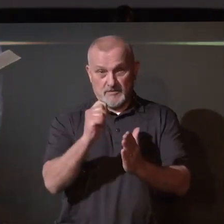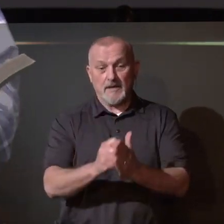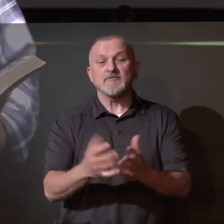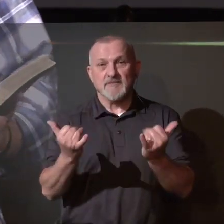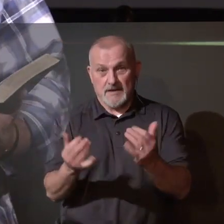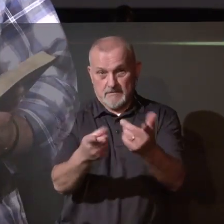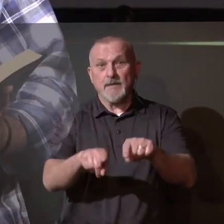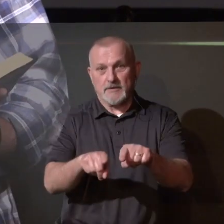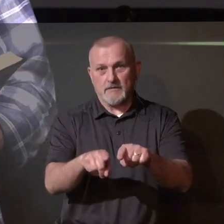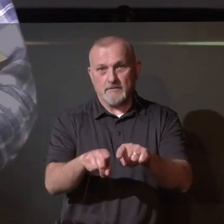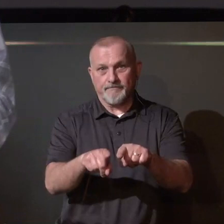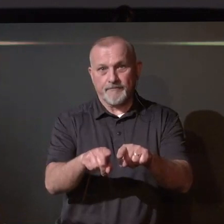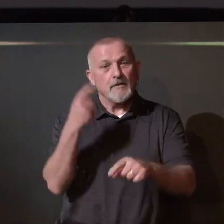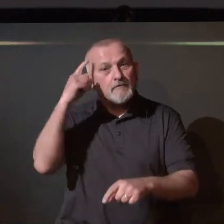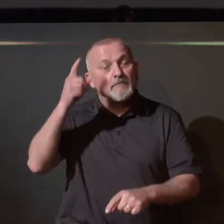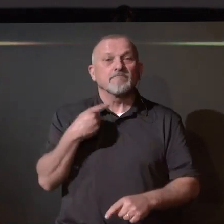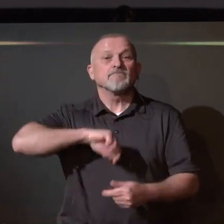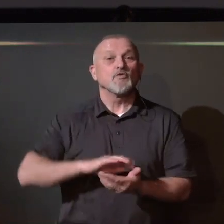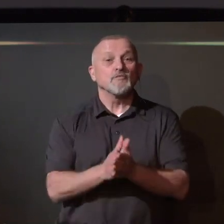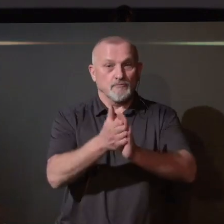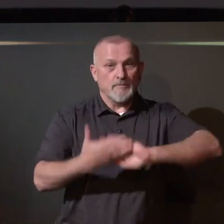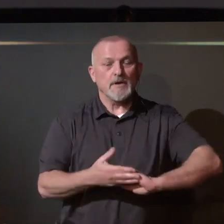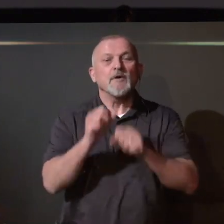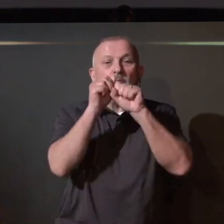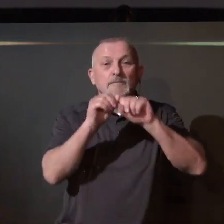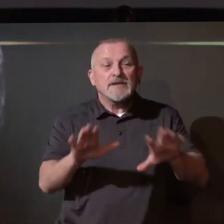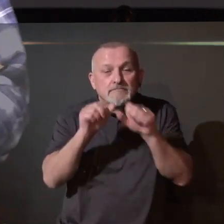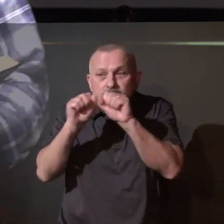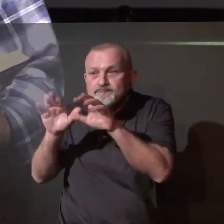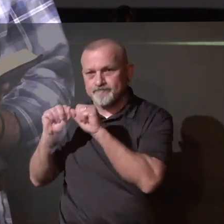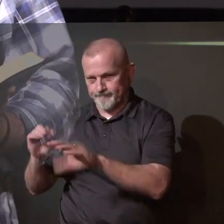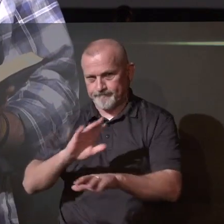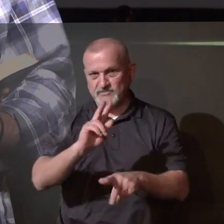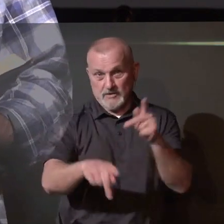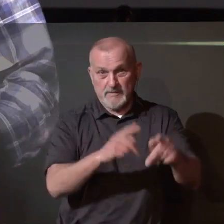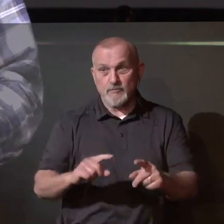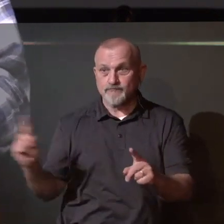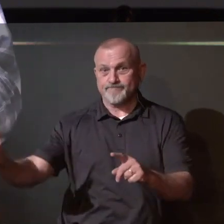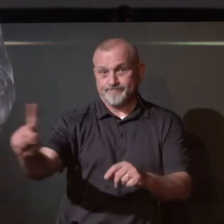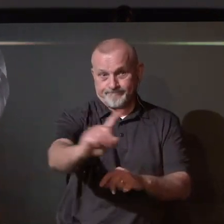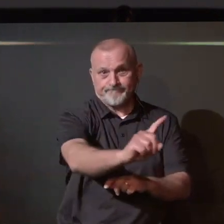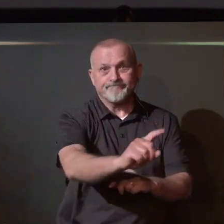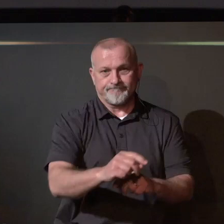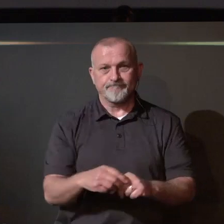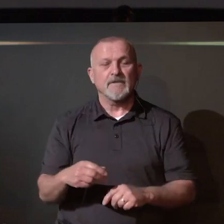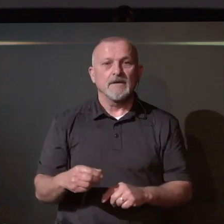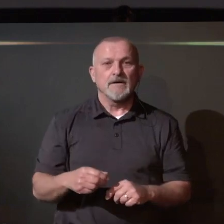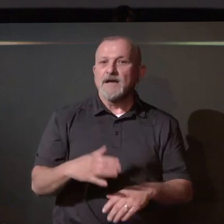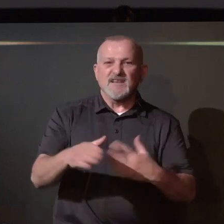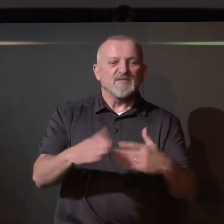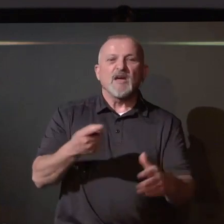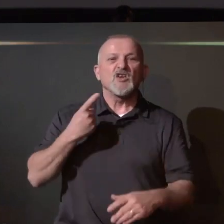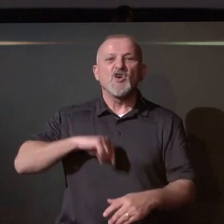community, to be a blessing to people all around us. And I want to let you know that, you know, just because we're not